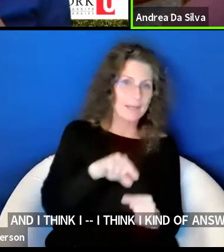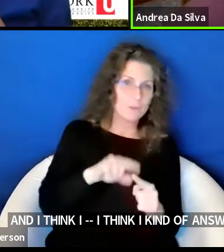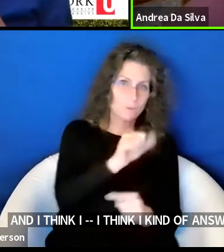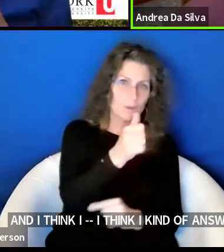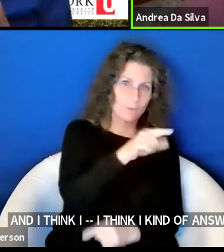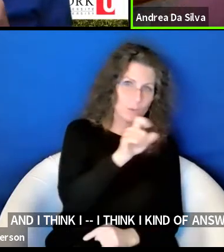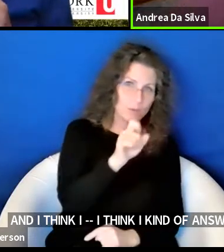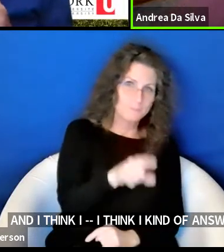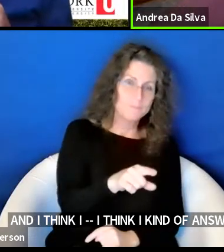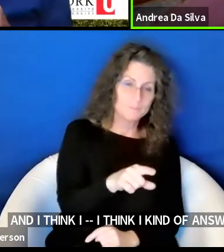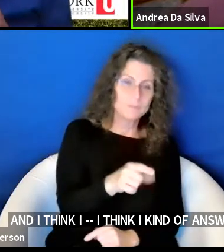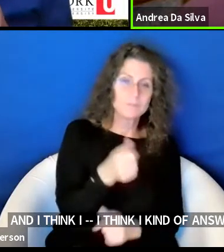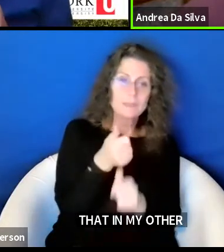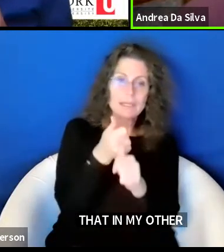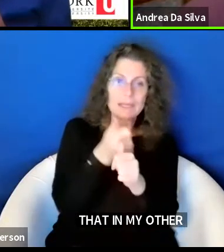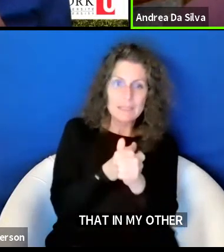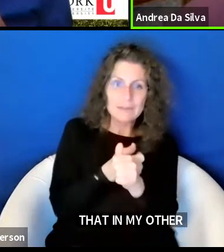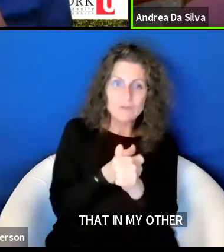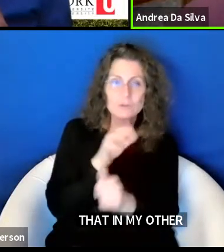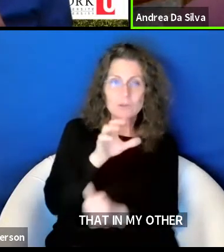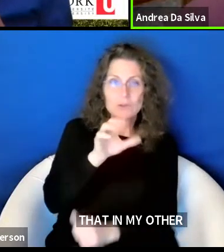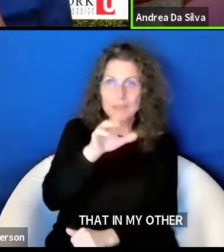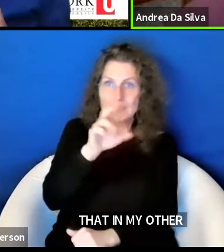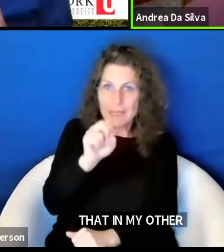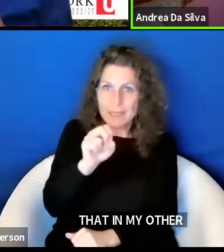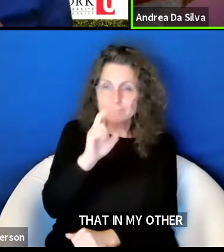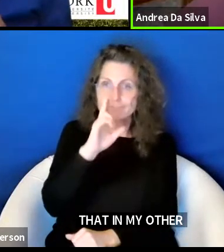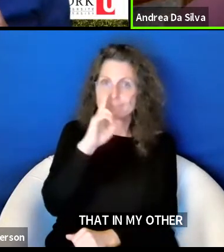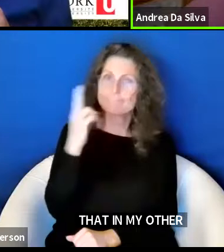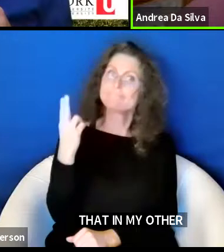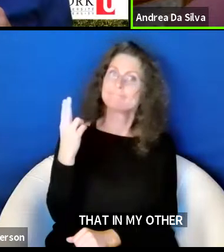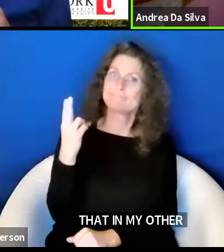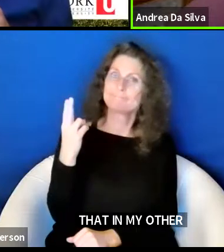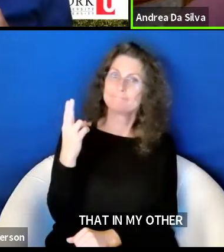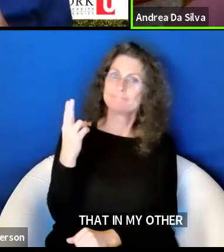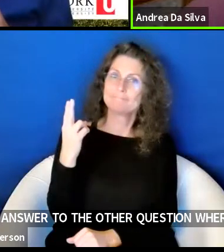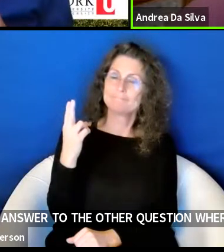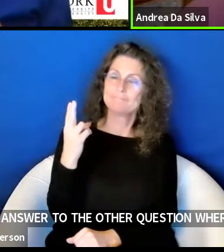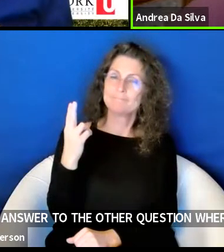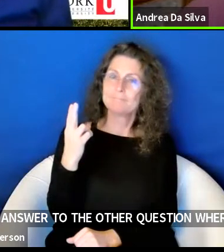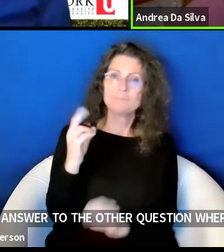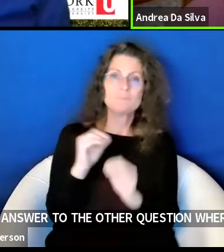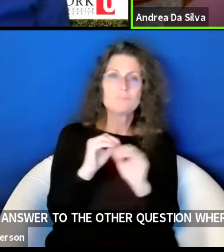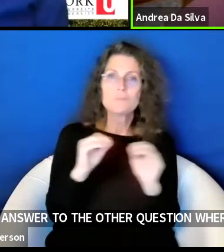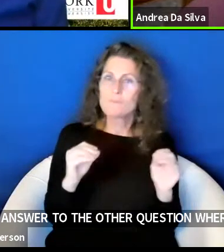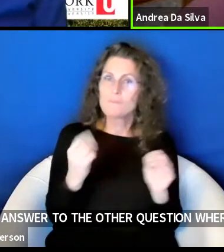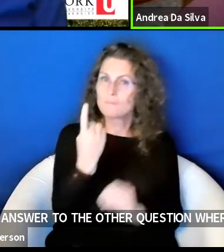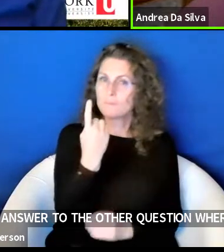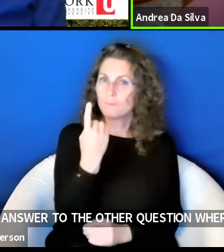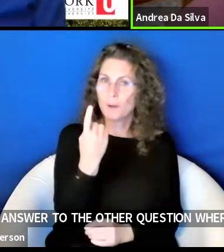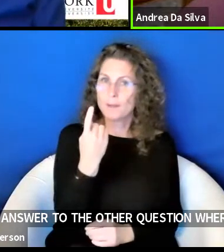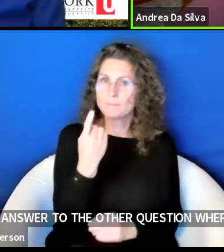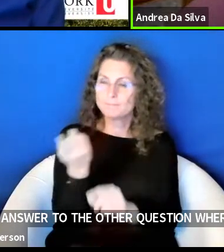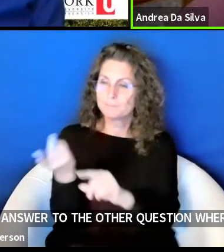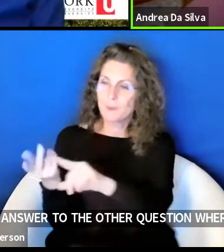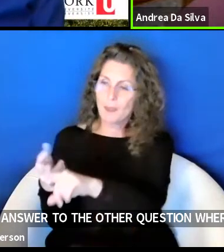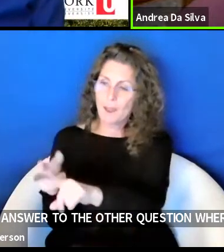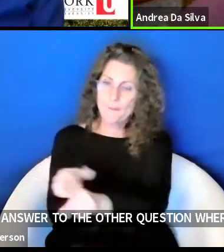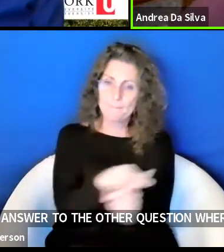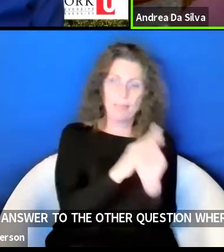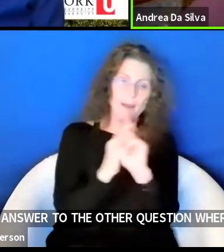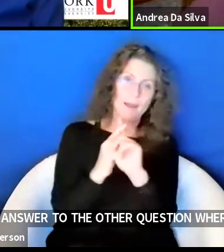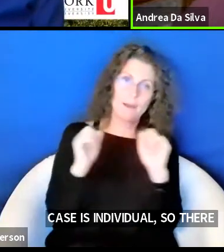where every case is individual. So there is no specific